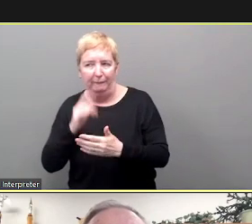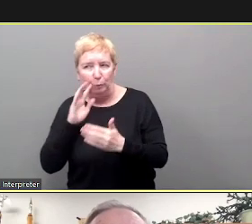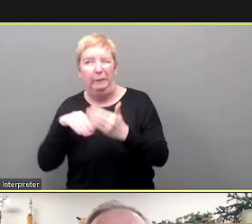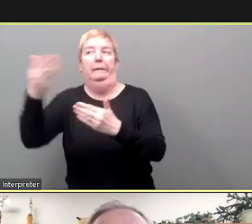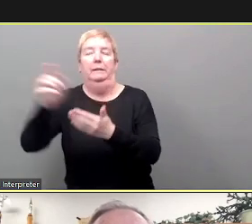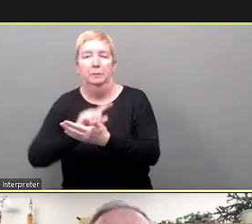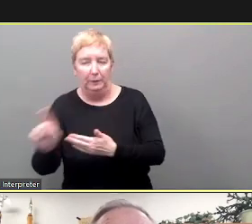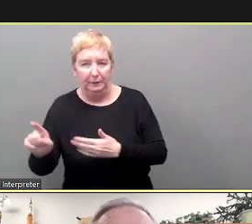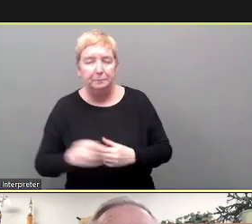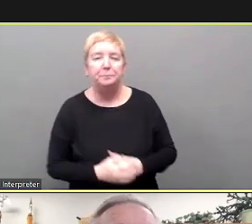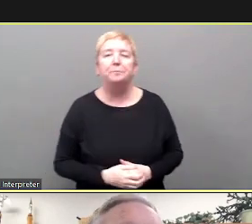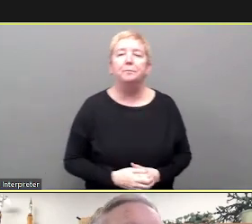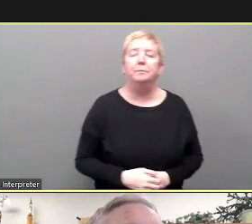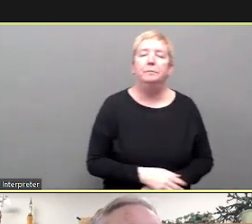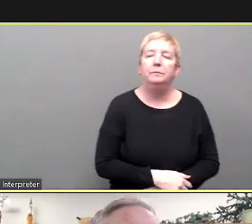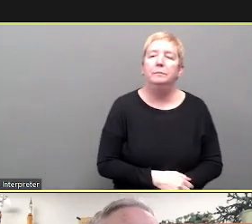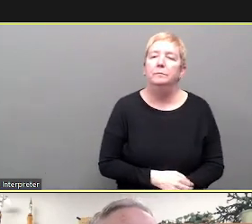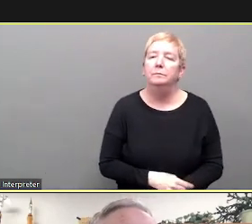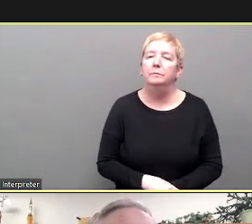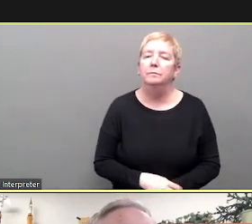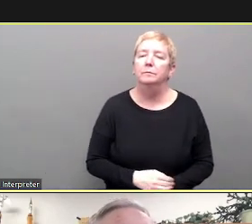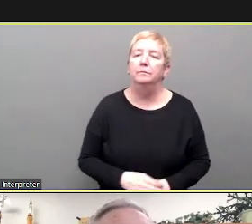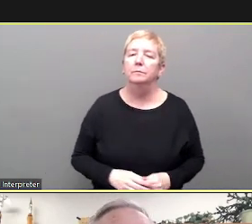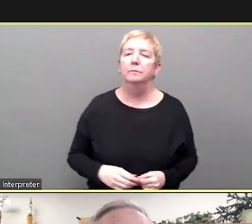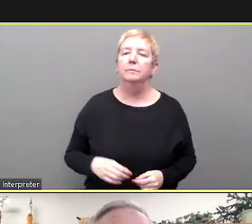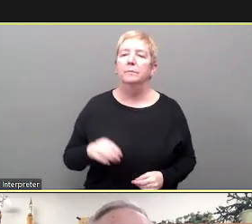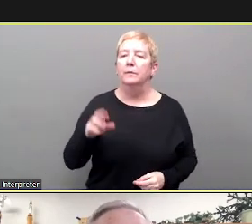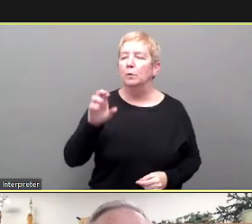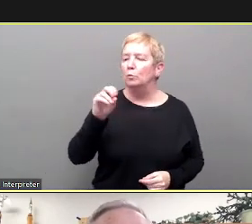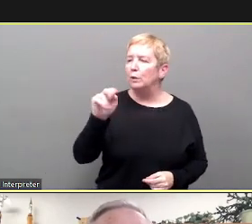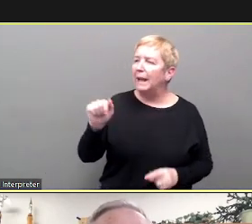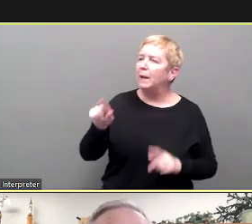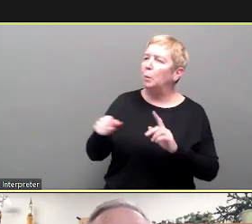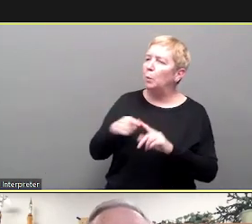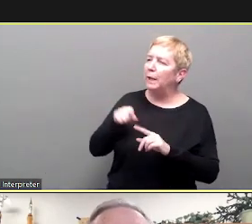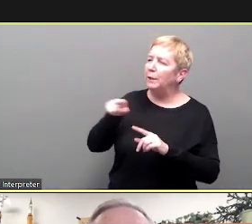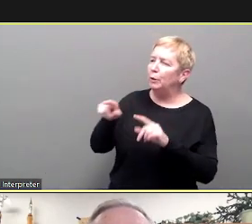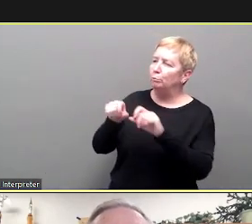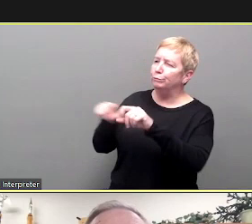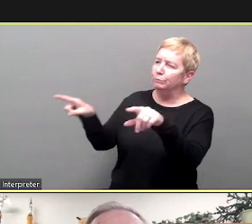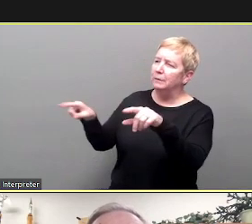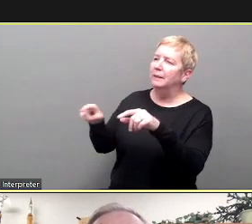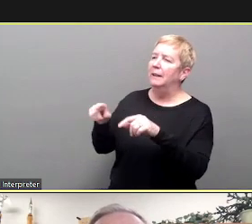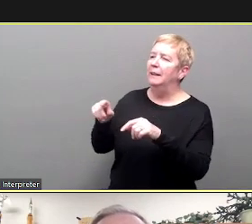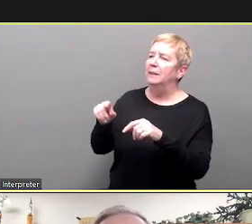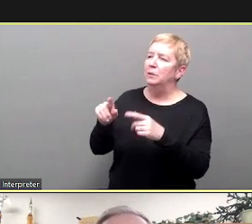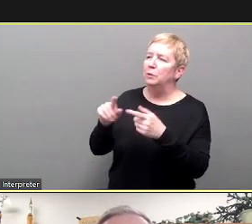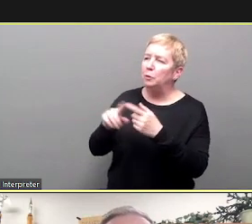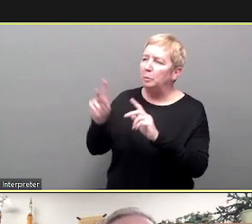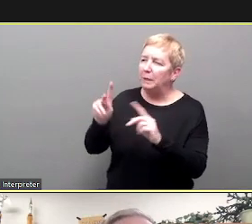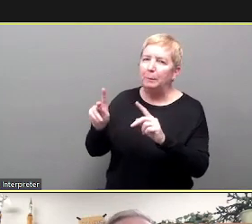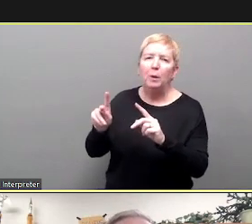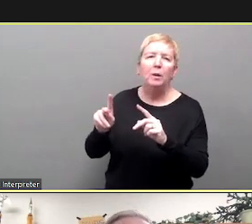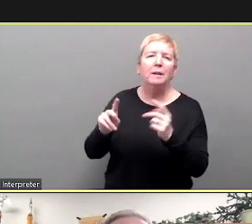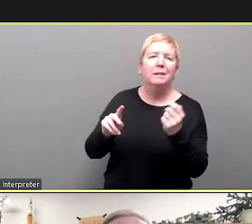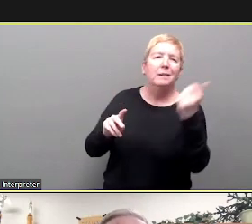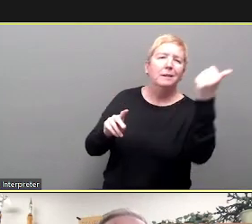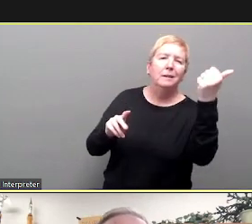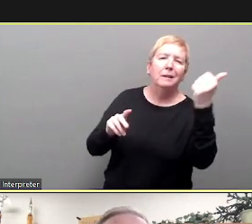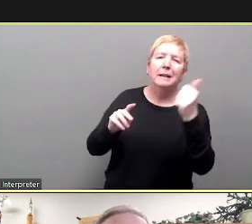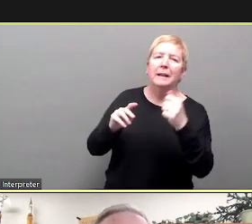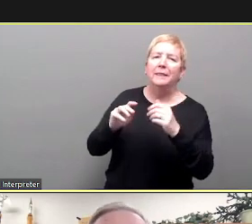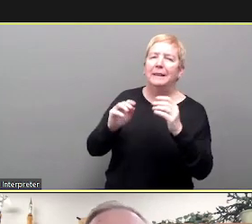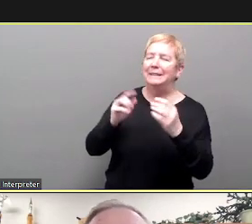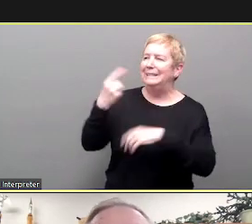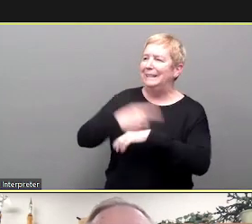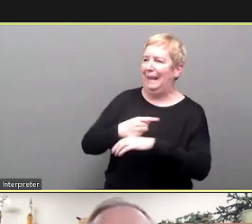out the slide deck to people, let's take out that day 0, because that refers to people who are COVID positive. And